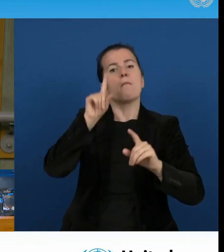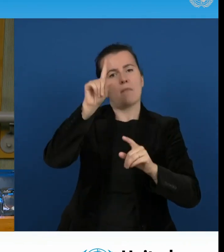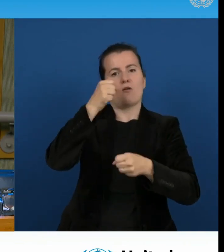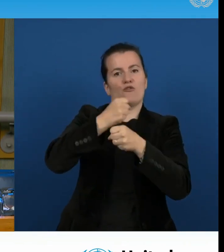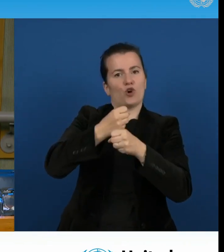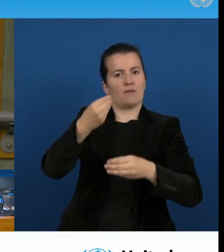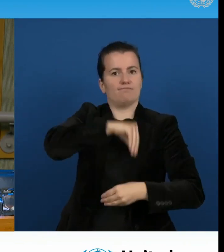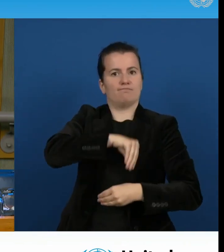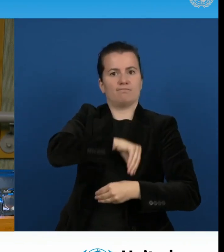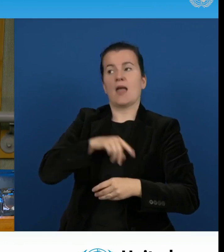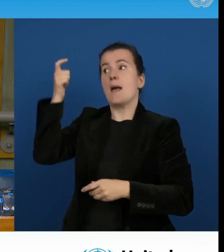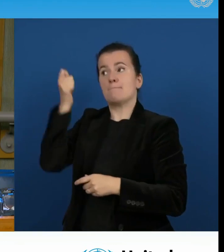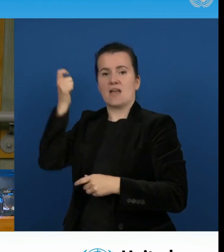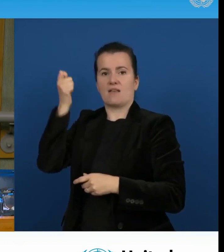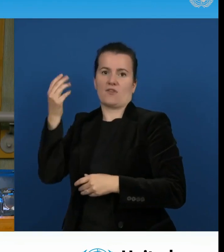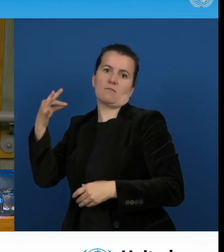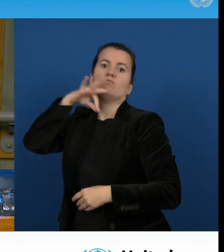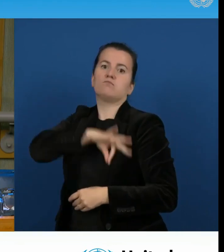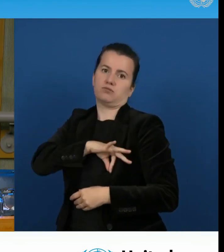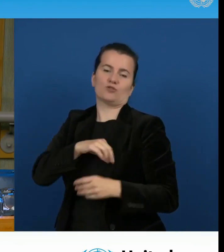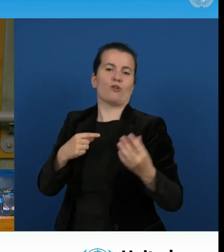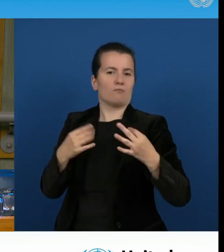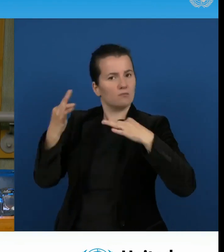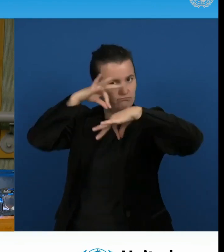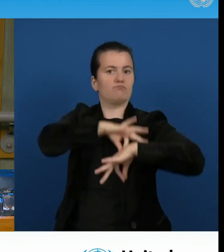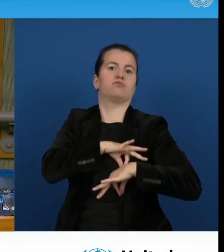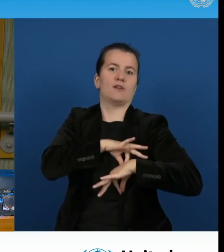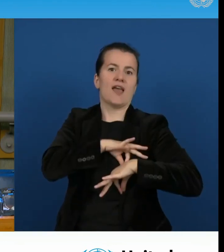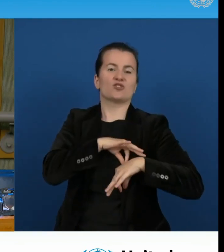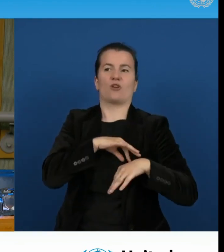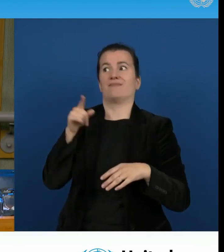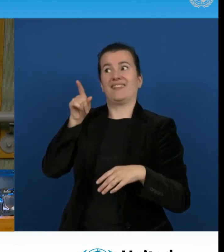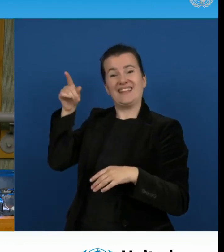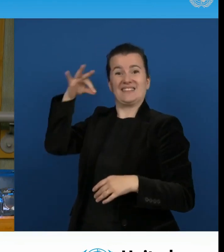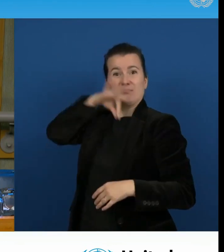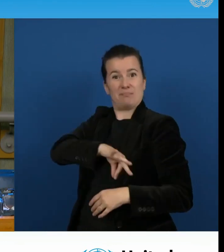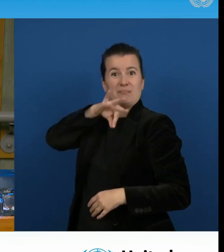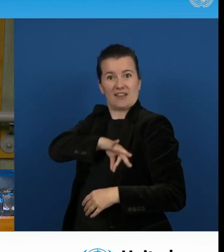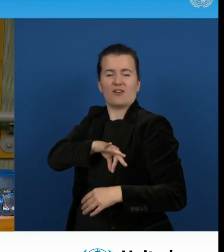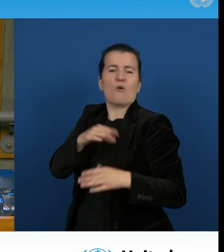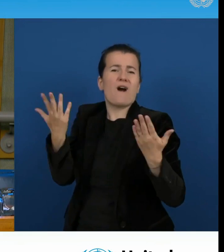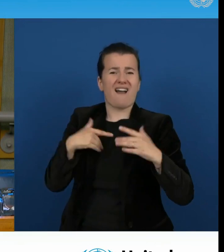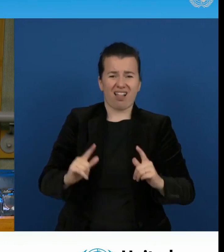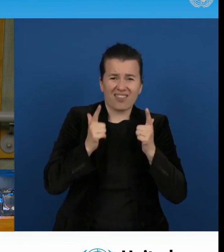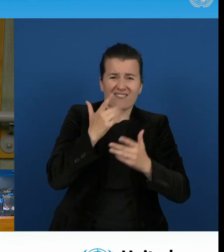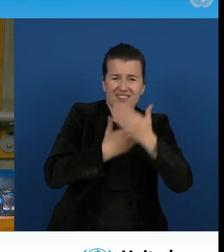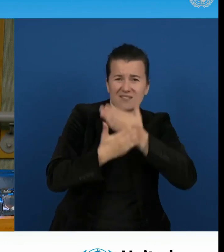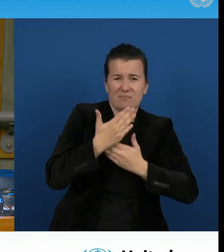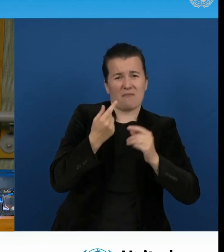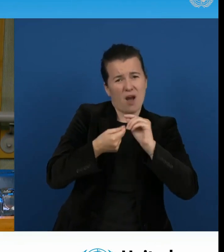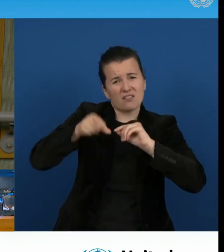to be compatible with wage employment, as these social benefits will cover the extra costs of living with a disability in